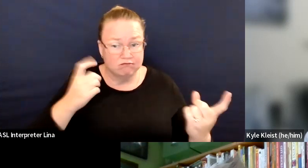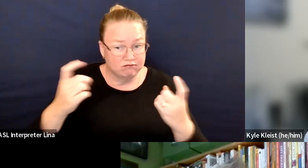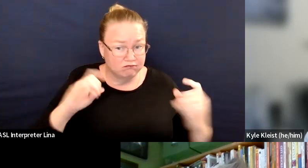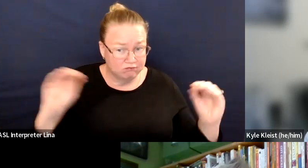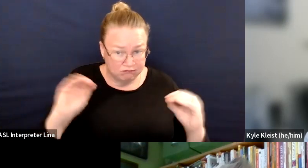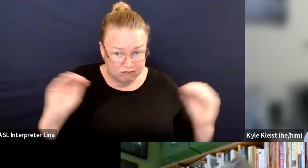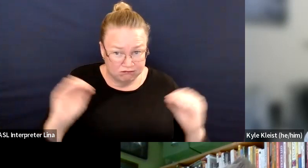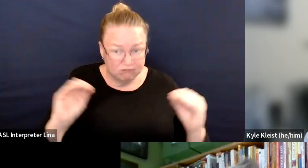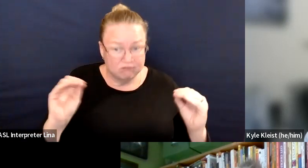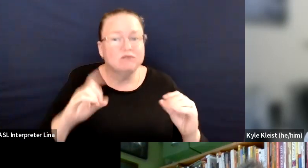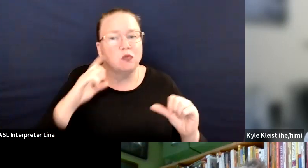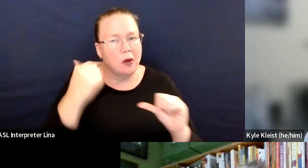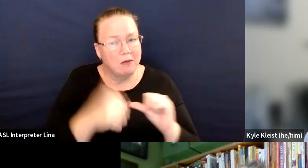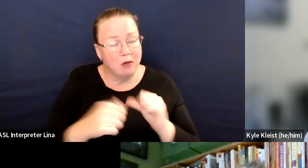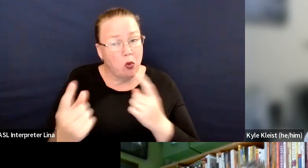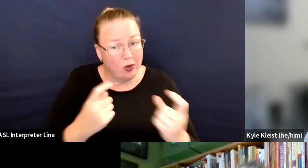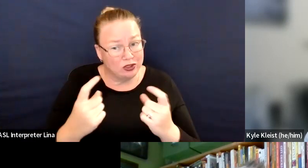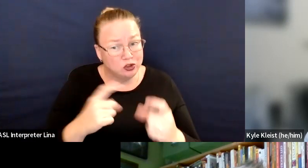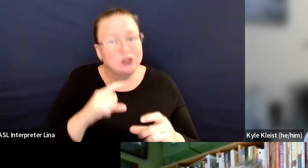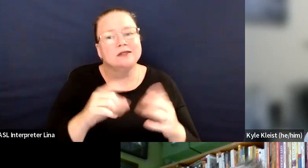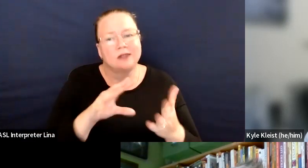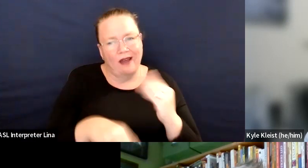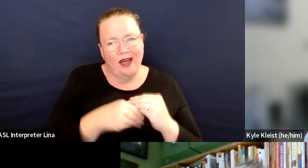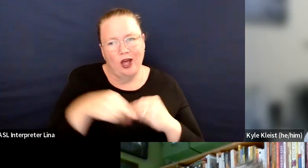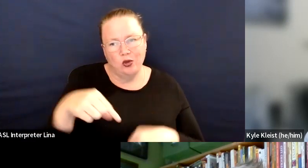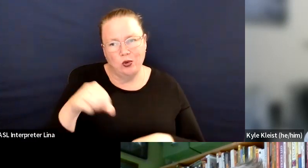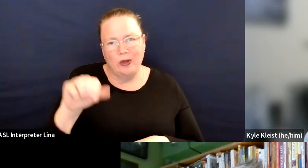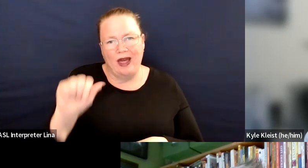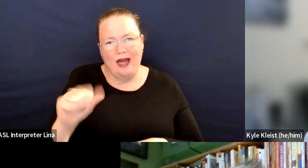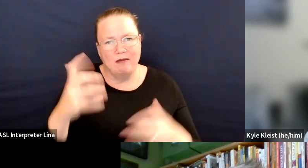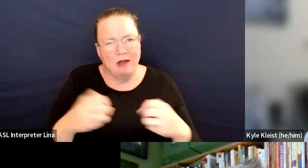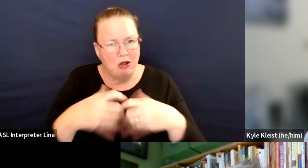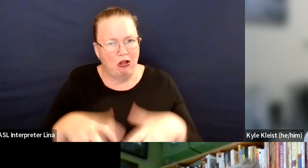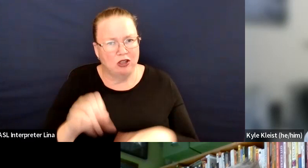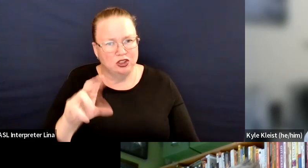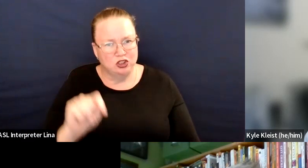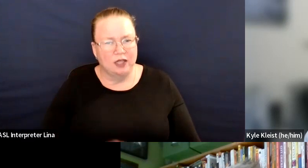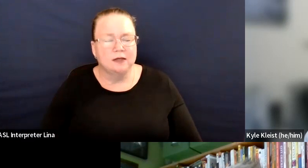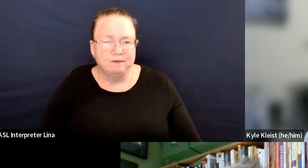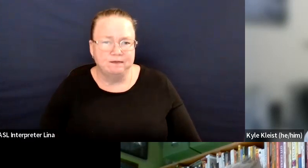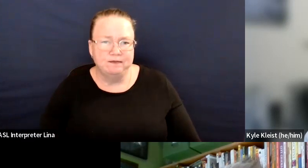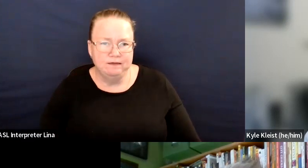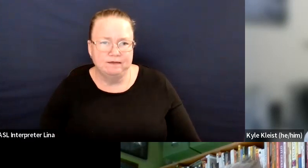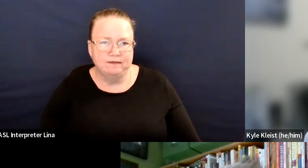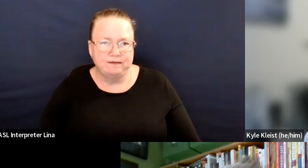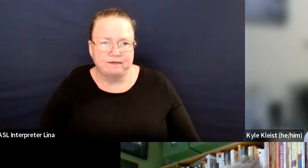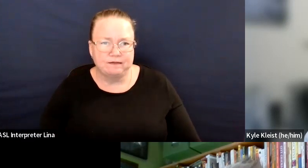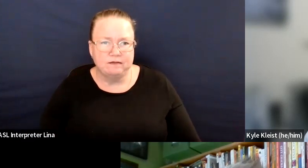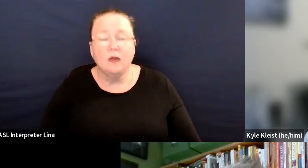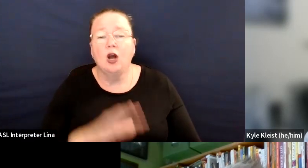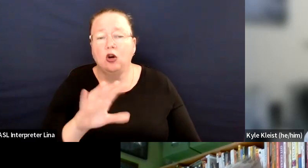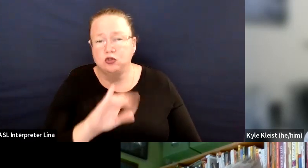And remember to put your questions in the Q&A box as they may get lost in the chat. Thank you,